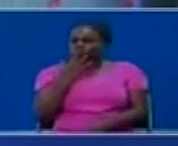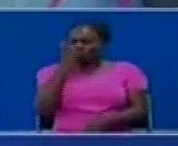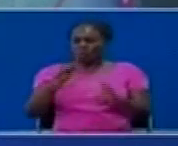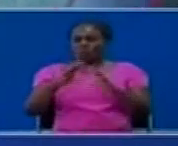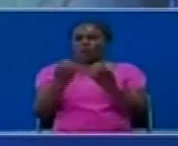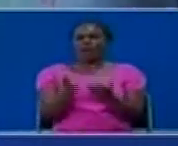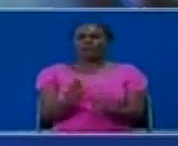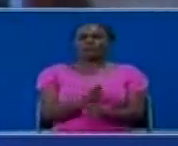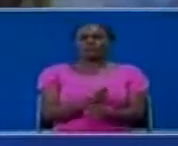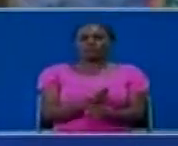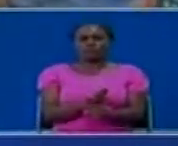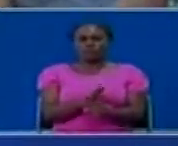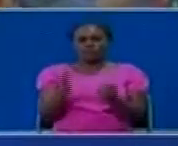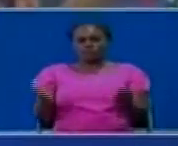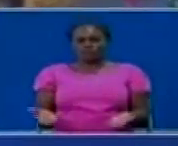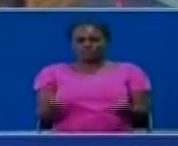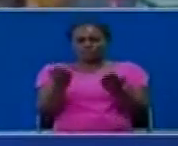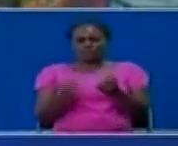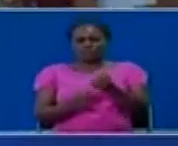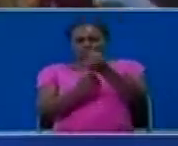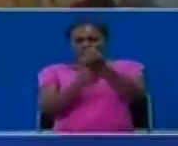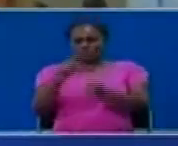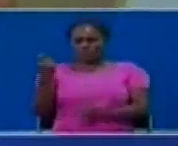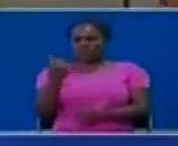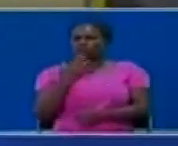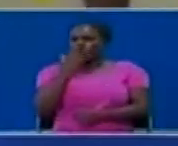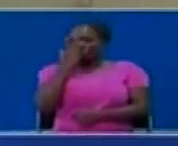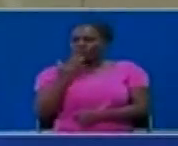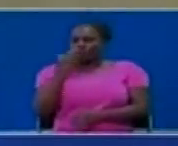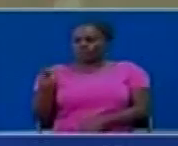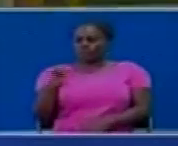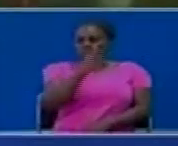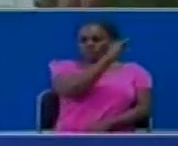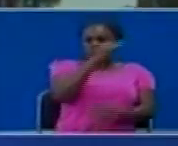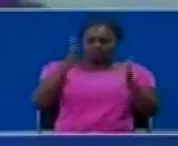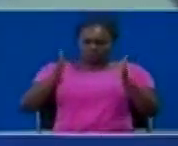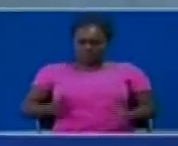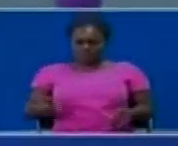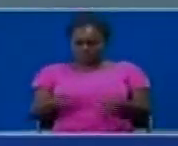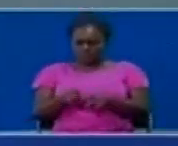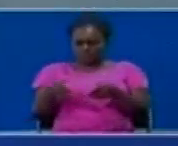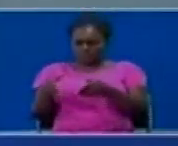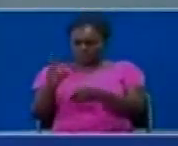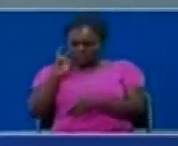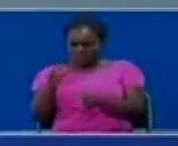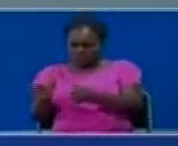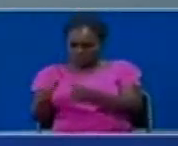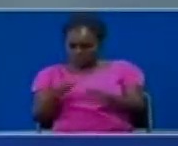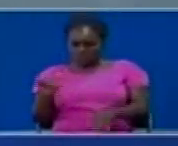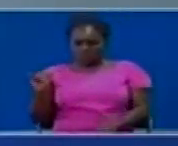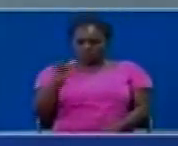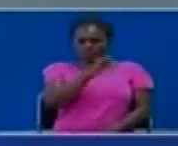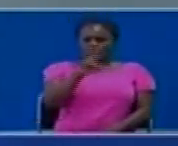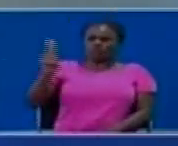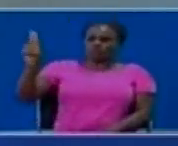world, designed to promote and support the Kenyan flower exporters. He also saw the opportunity to trade flowers directly to the